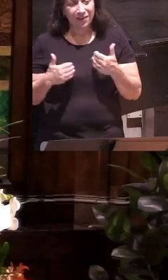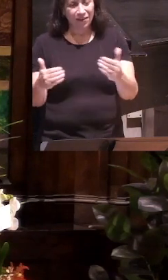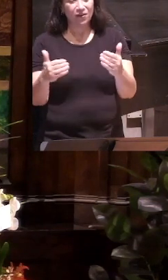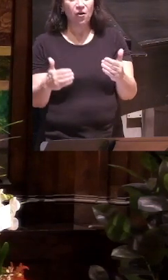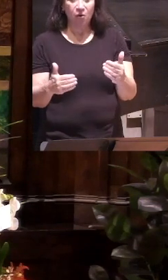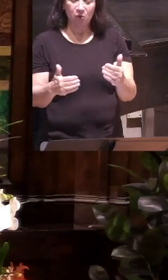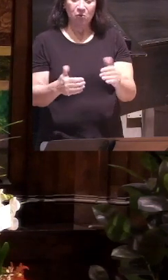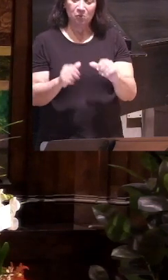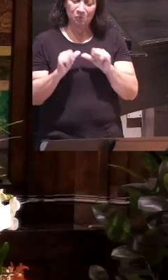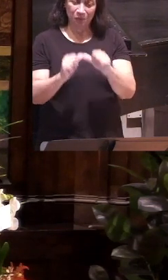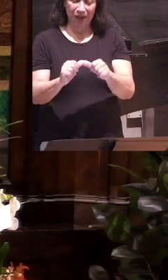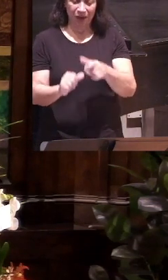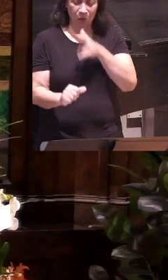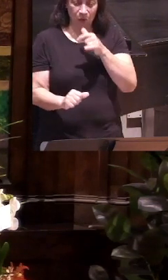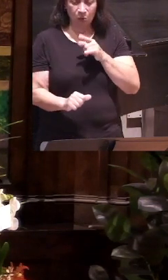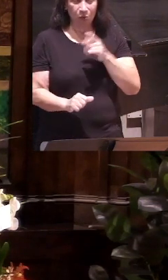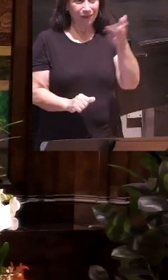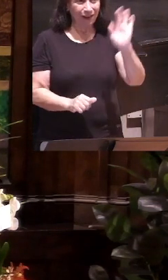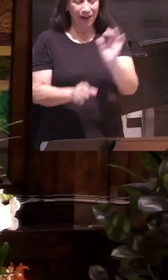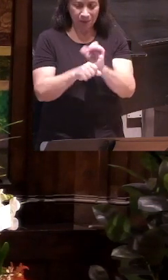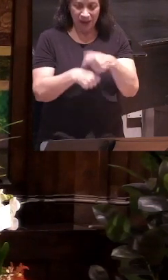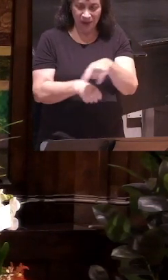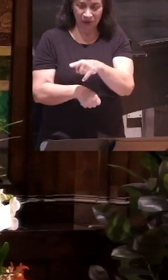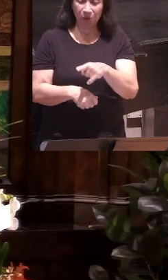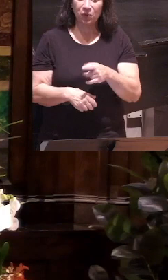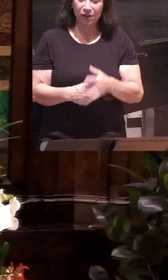were created to be.